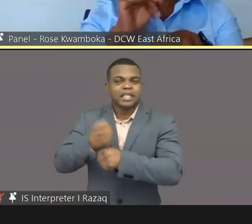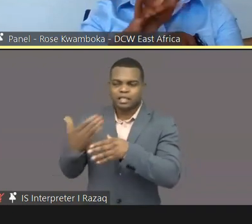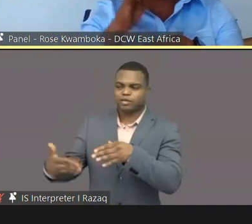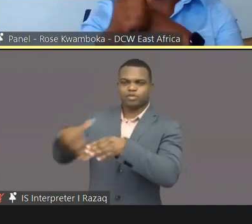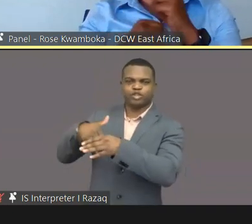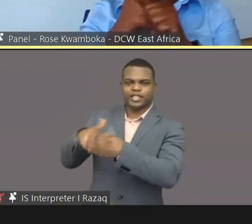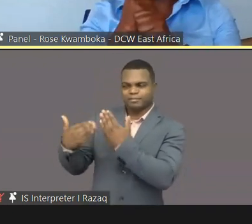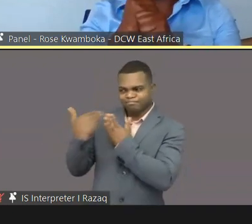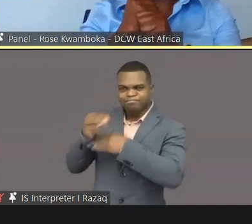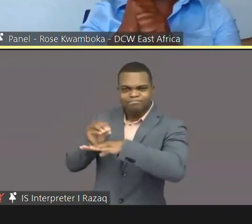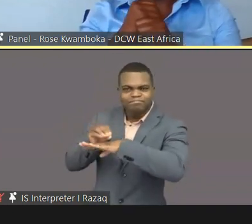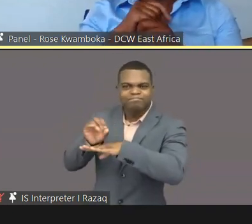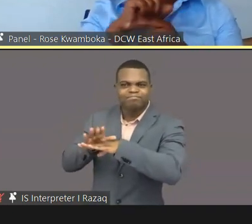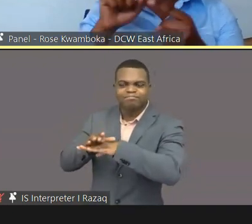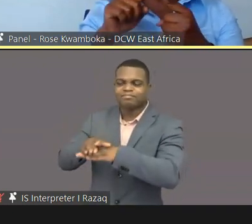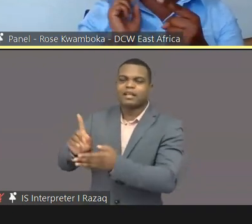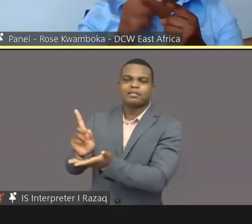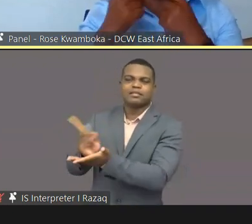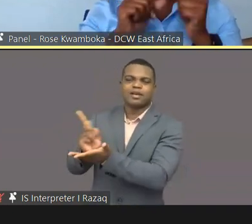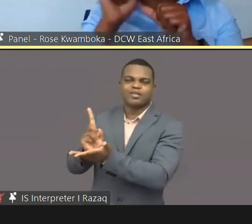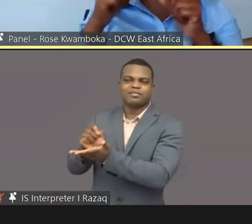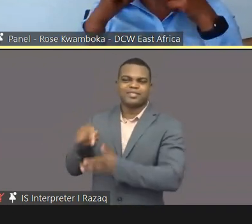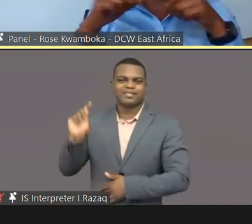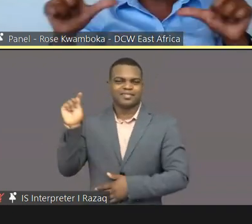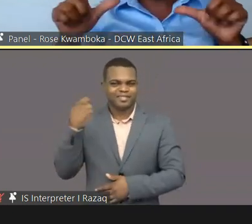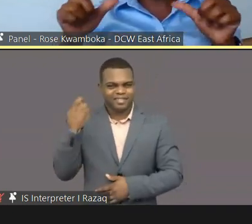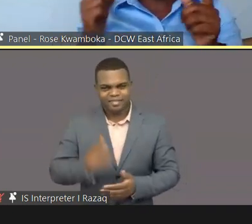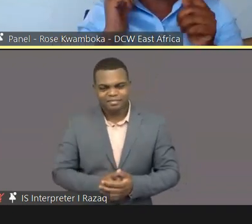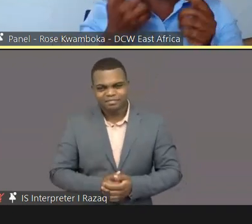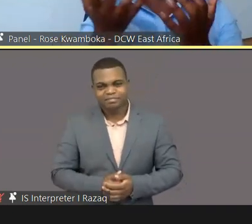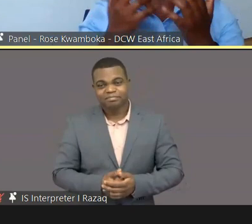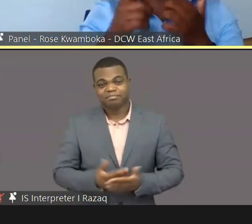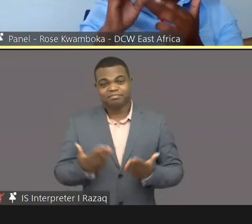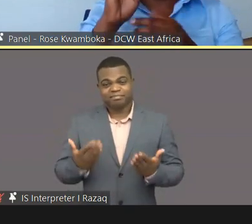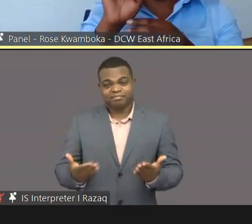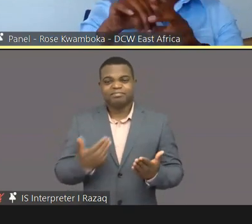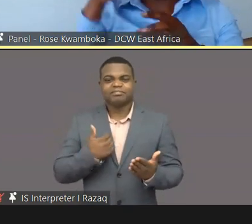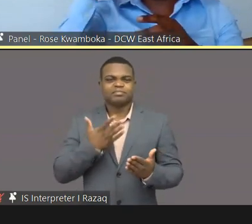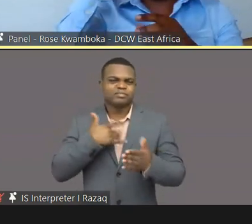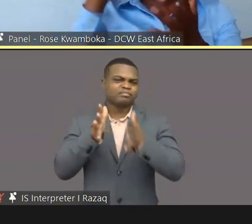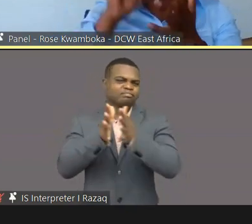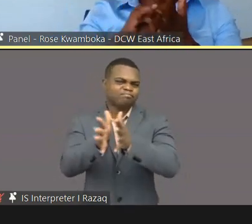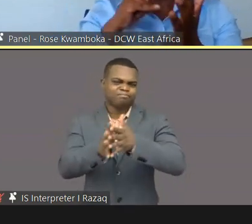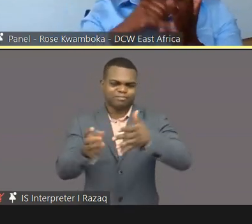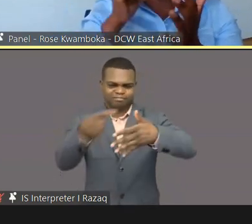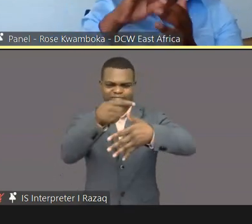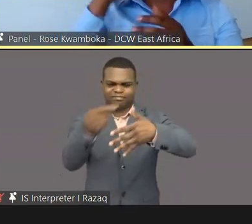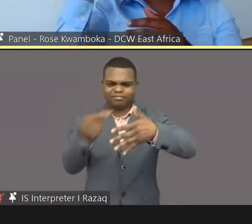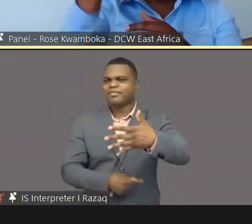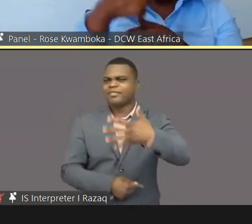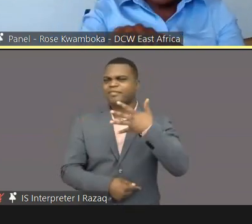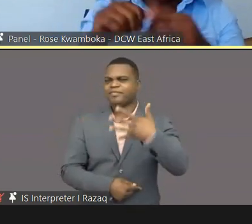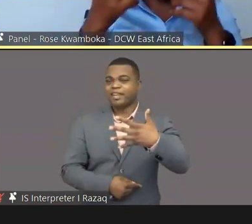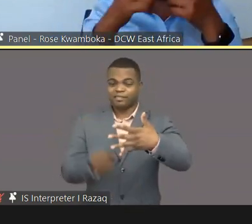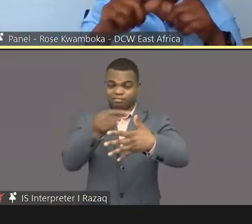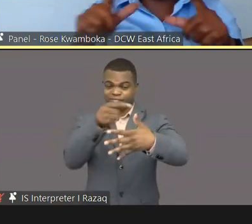language during their early years. When we talk about language, we need to bear in mind